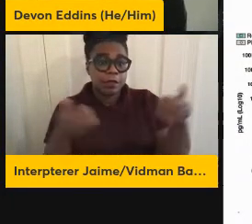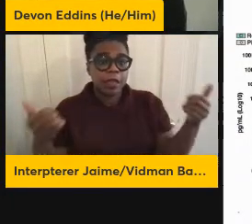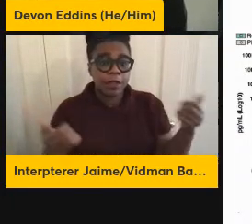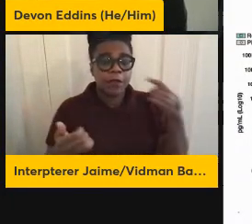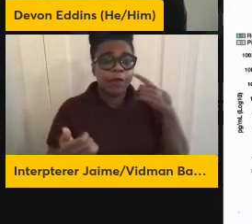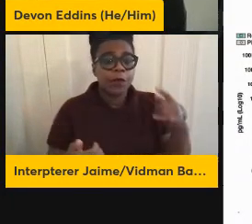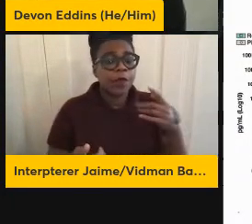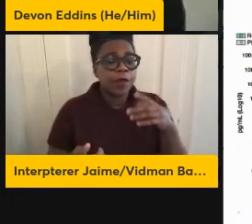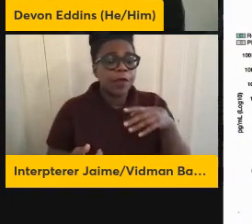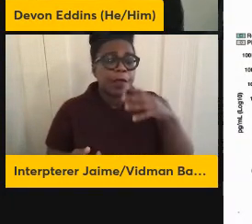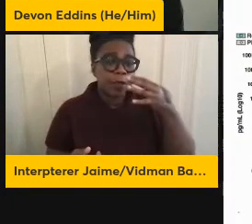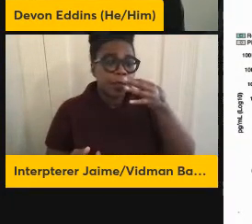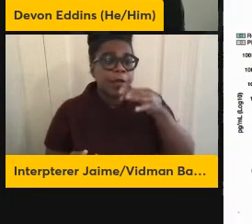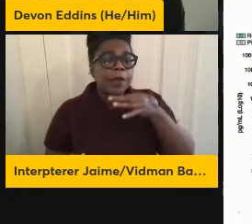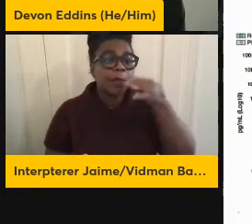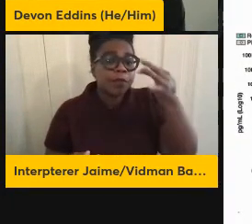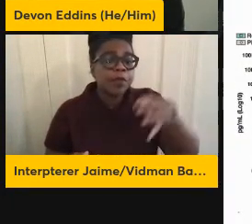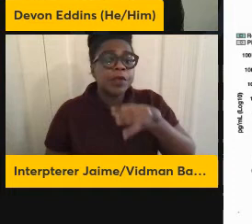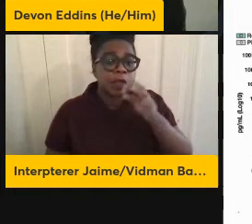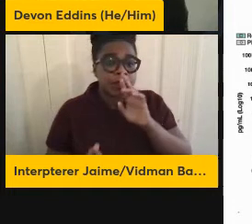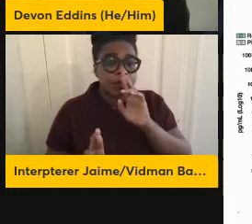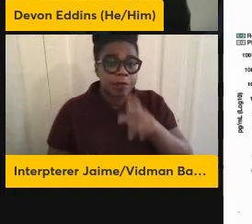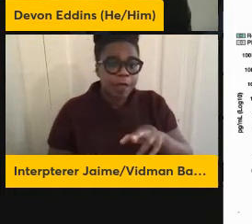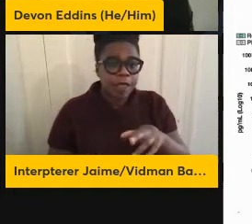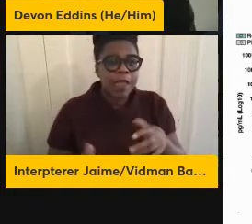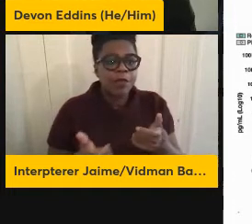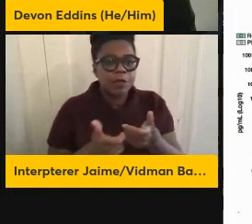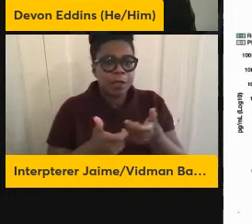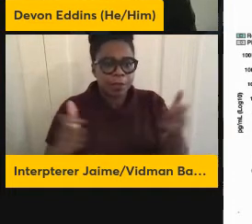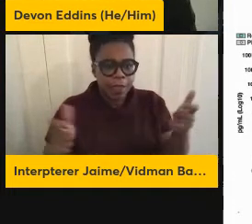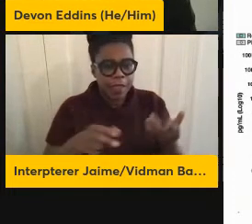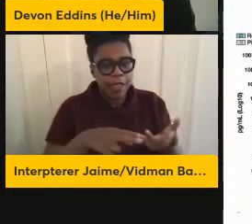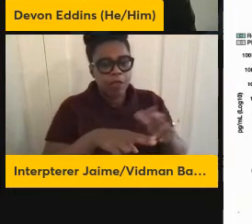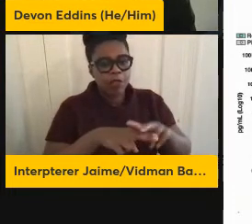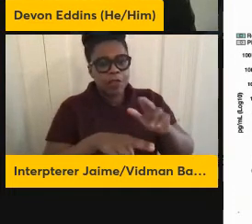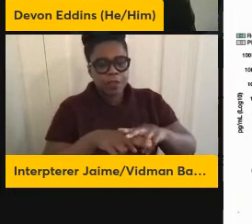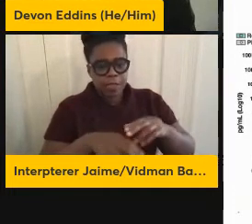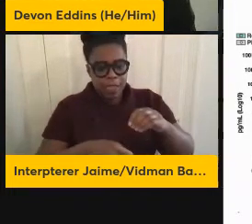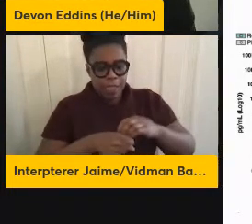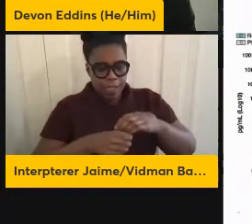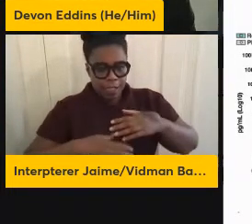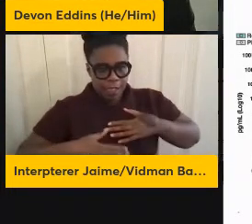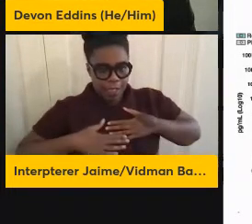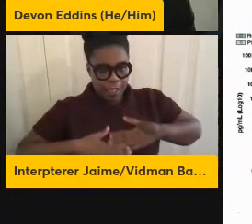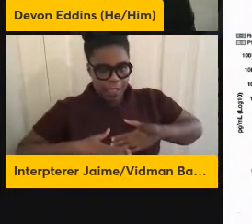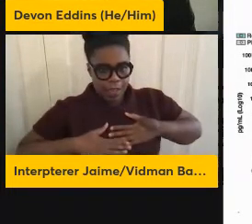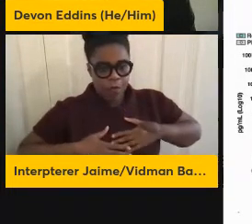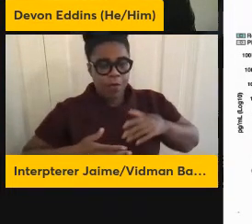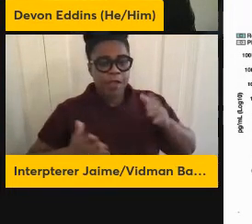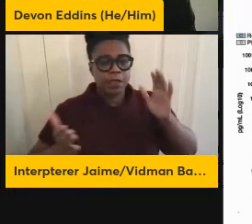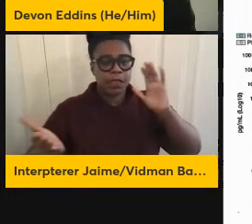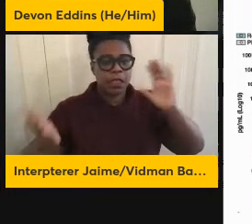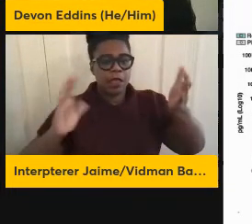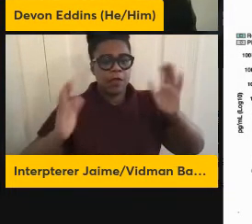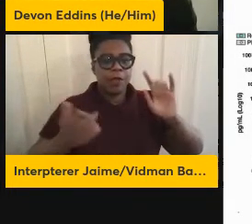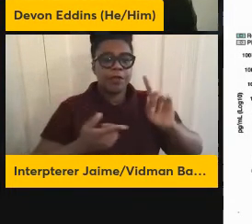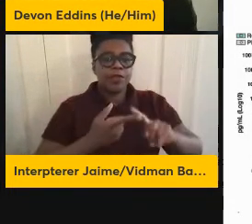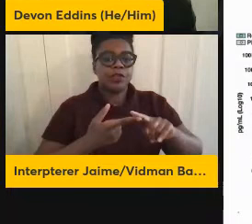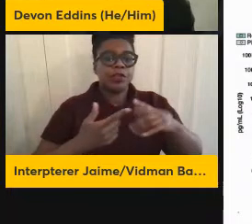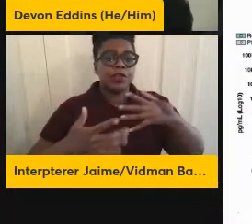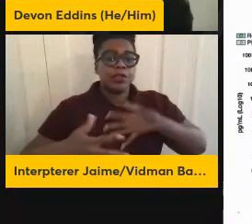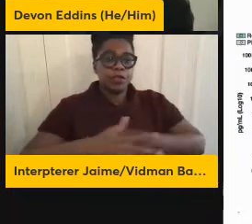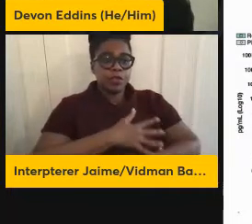responses, where you see a very potent and pronounced increase in the airways compared to the